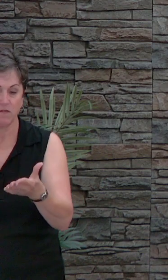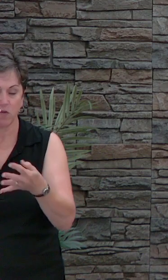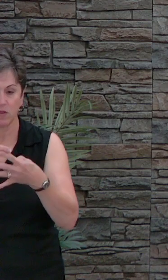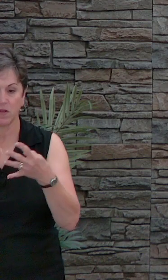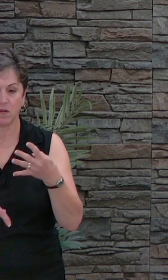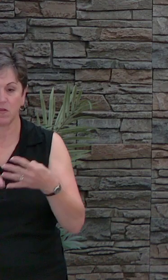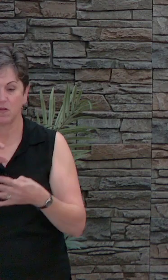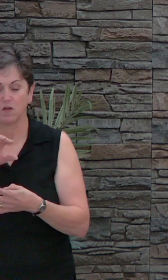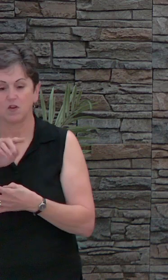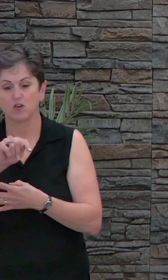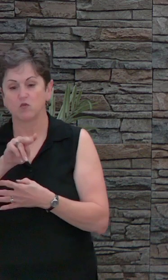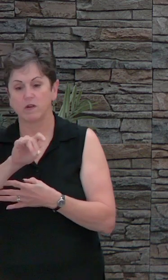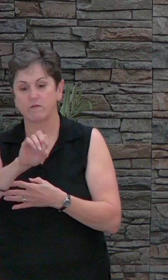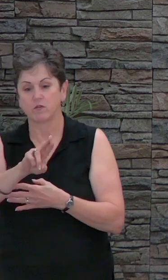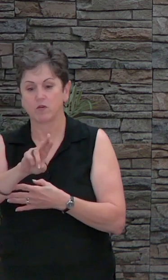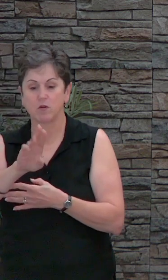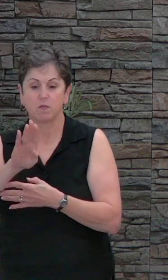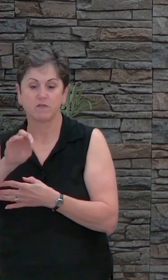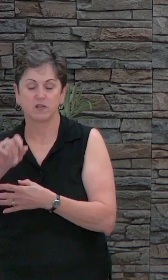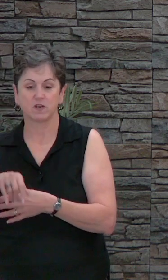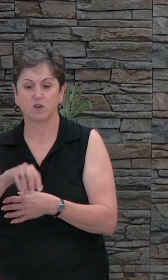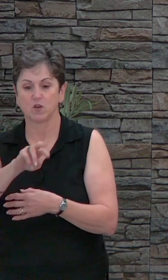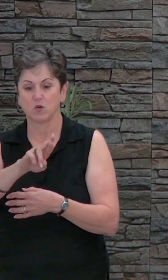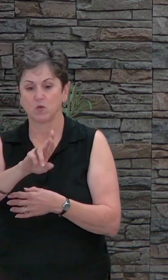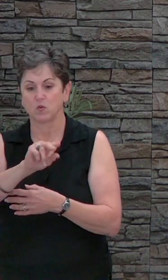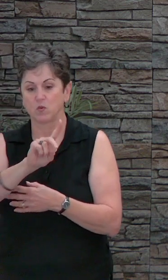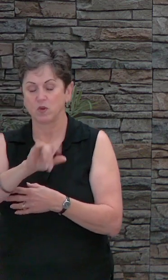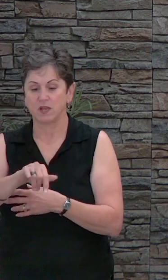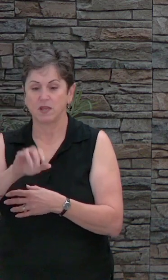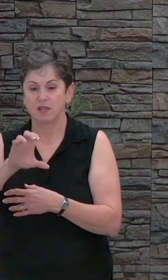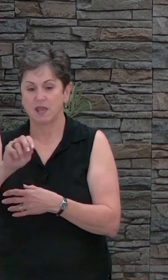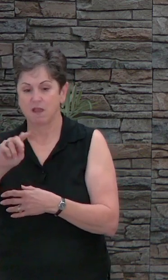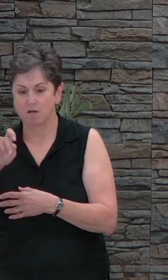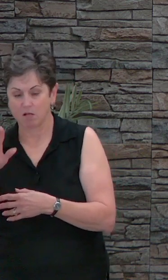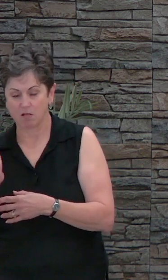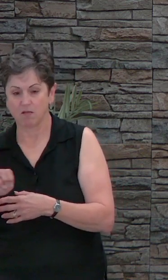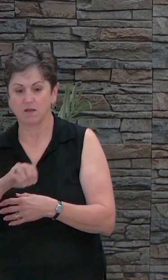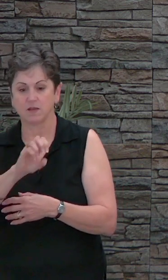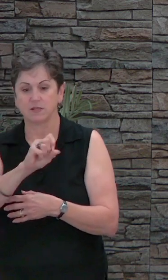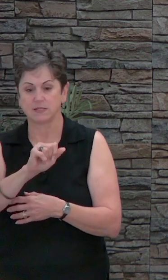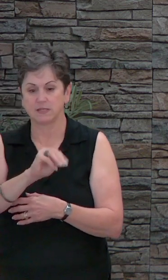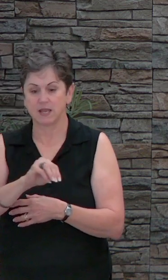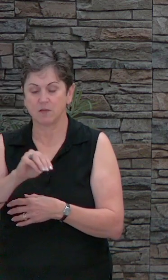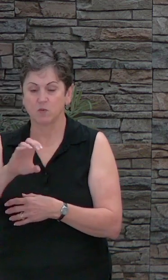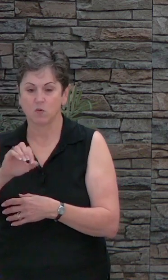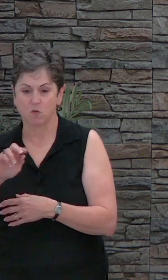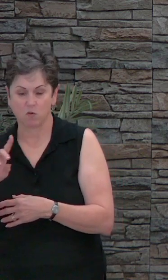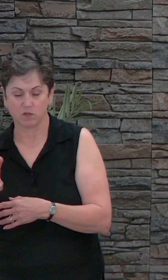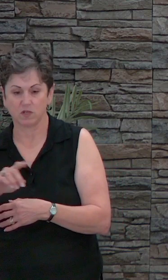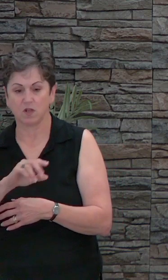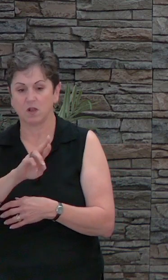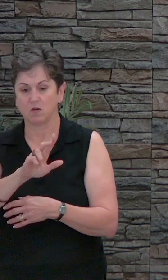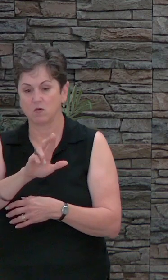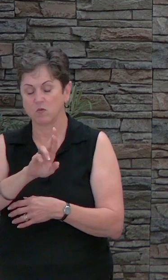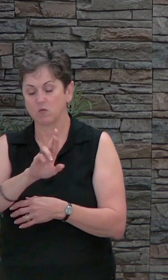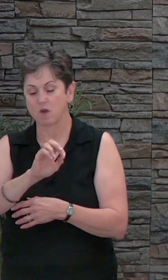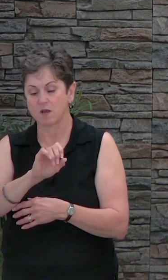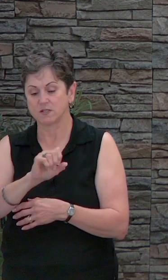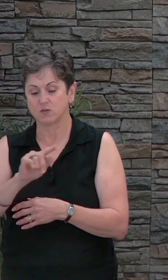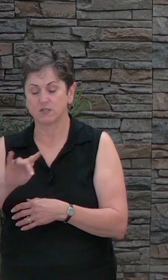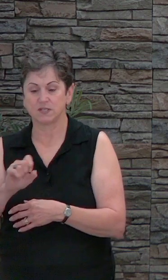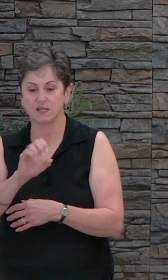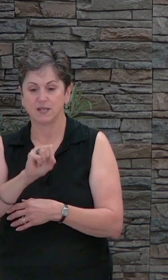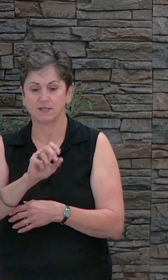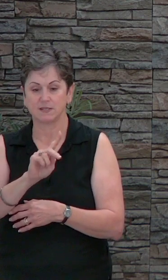consideration are Trevor Buffington, Rudy Kegel, Sam Kolb, Ross Lucasen, and